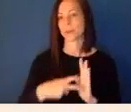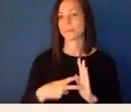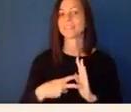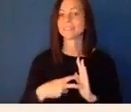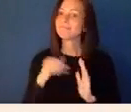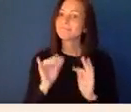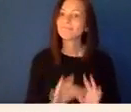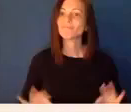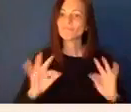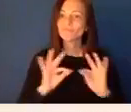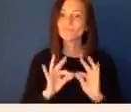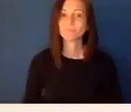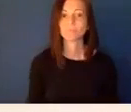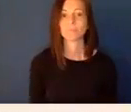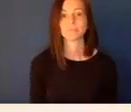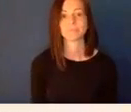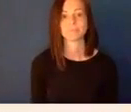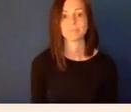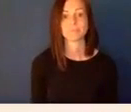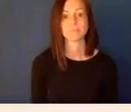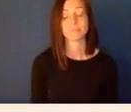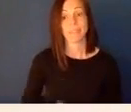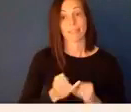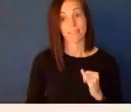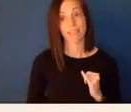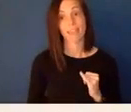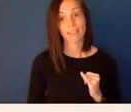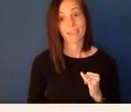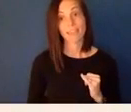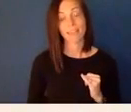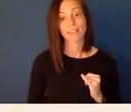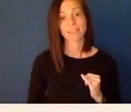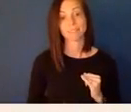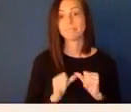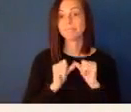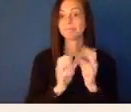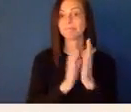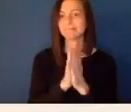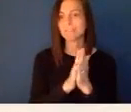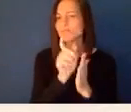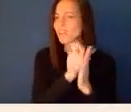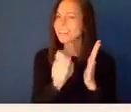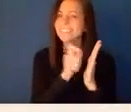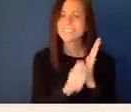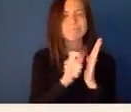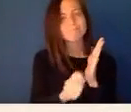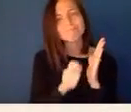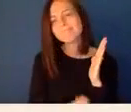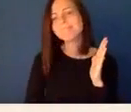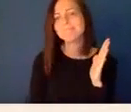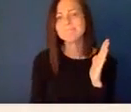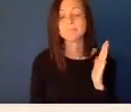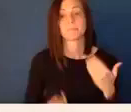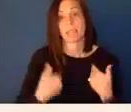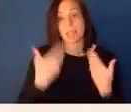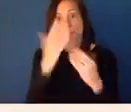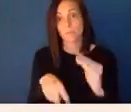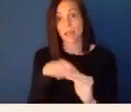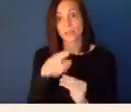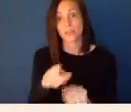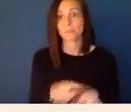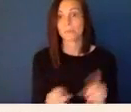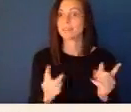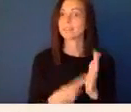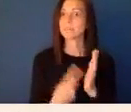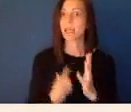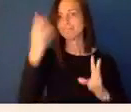important. And the last one in staying motivated is to write it down. So I don't know about you, but sometimes I come up with all these